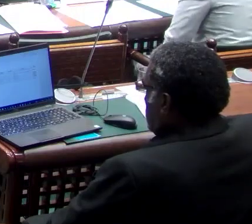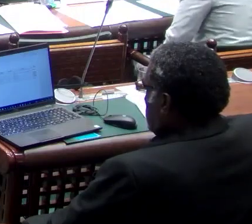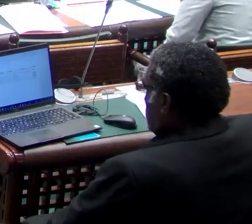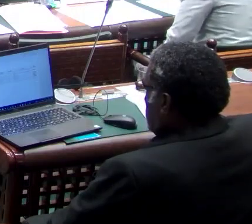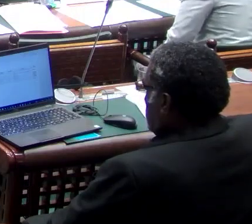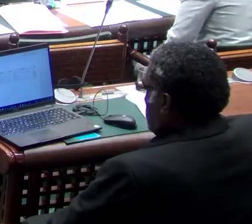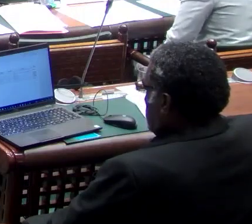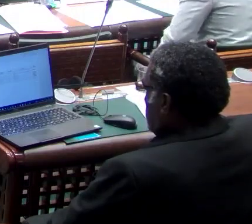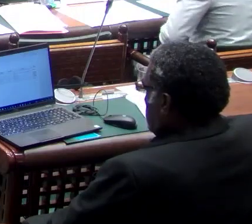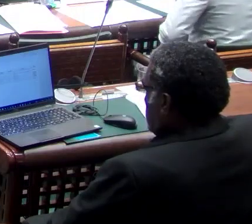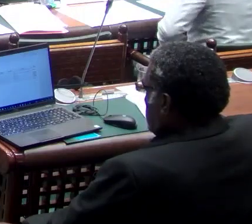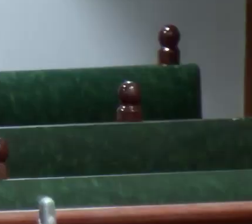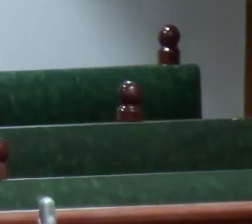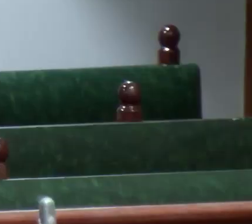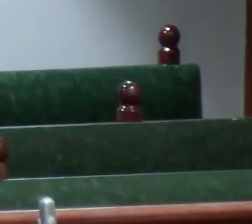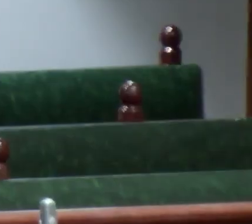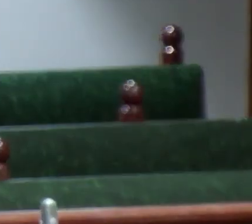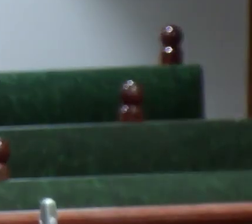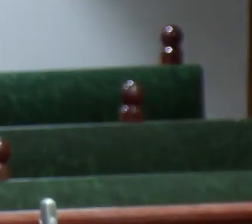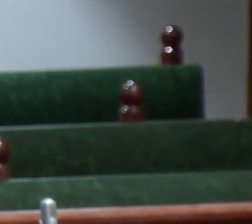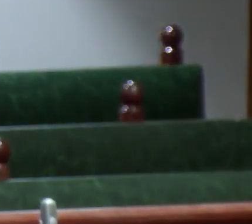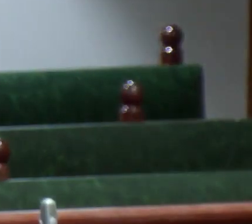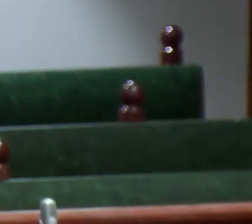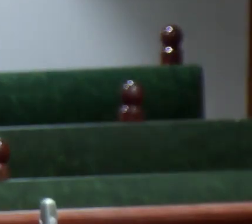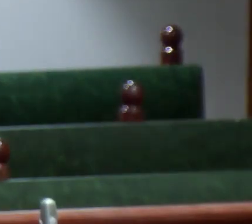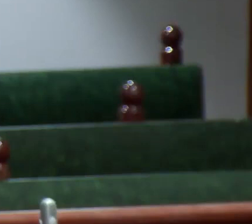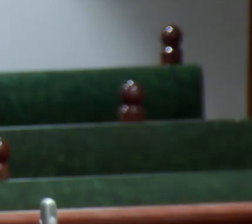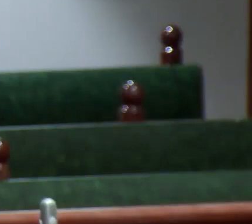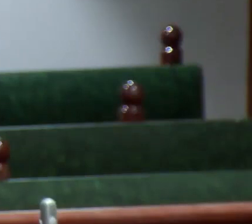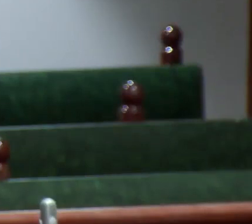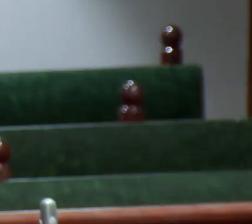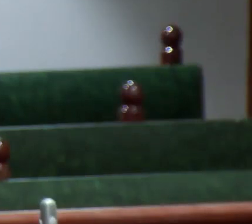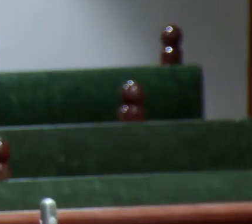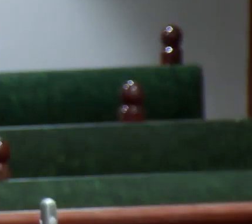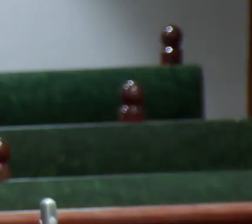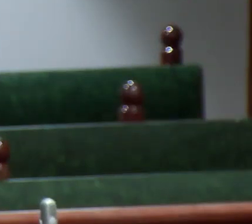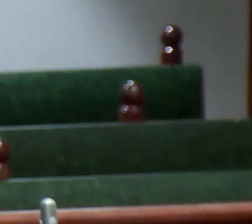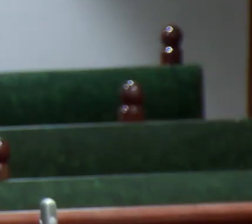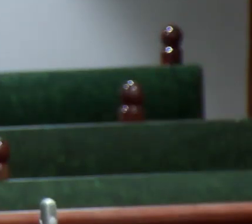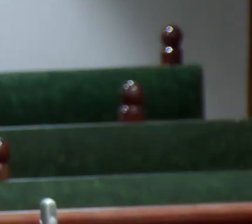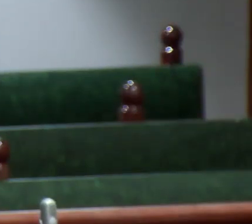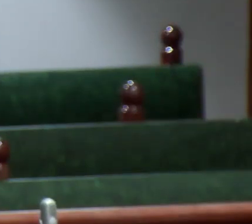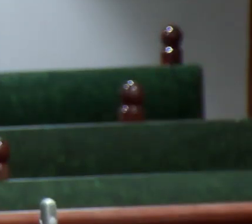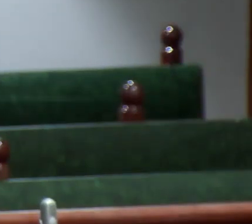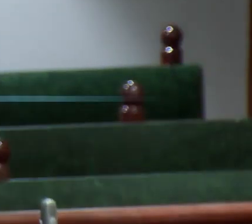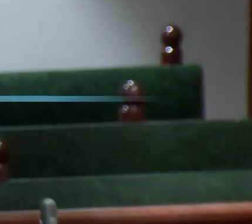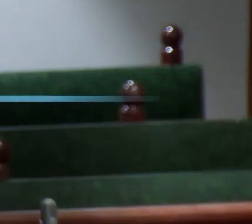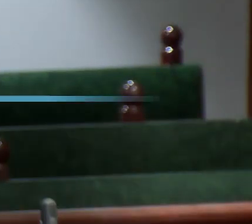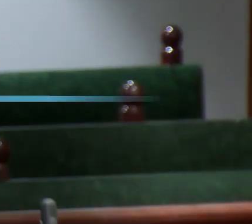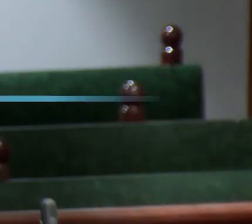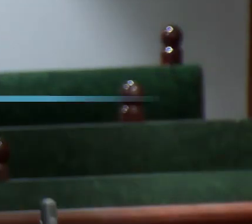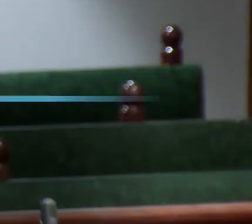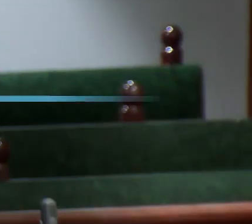Mr. Speaker, sir, I rise to respond to the question by the Honourable